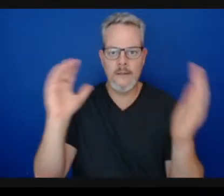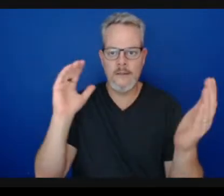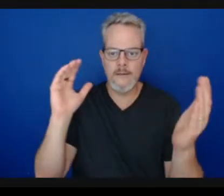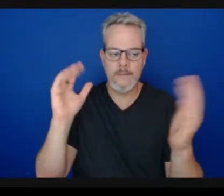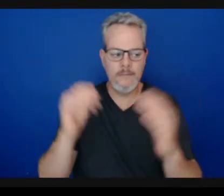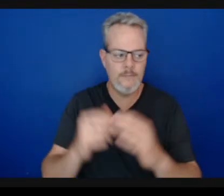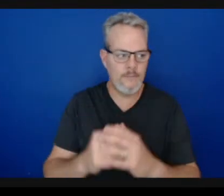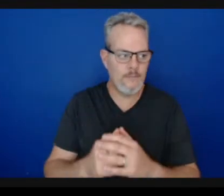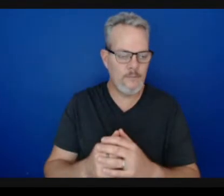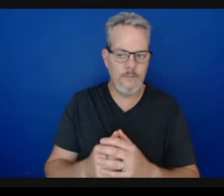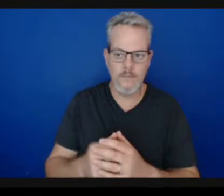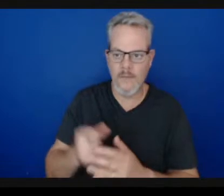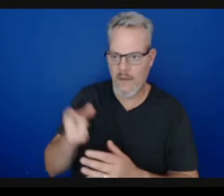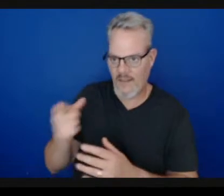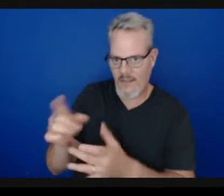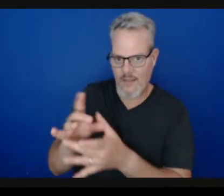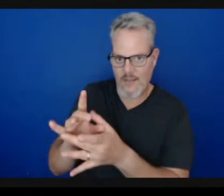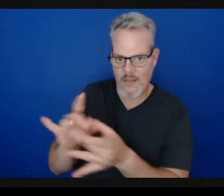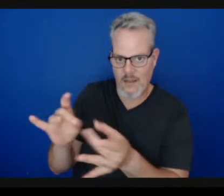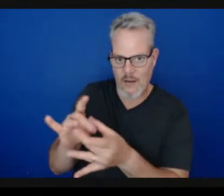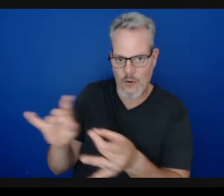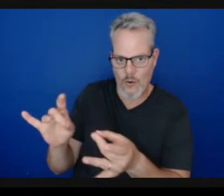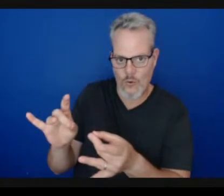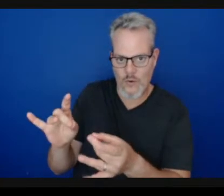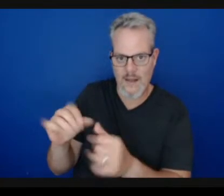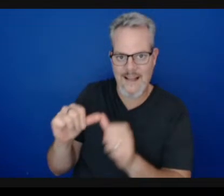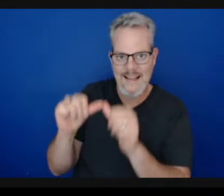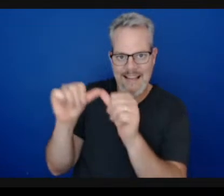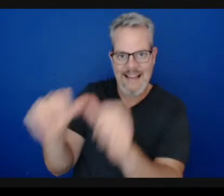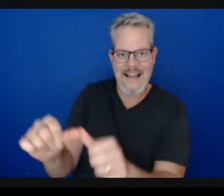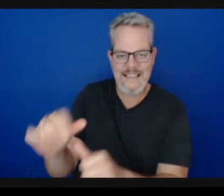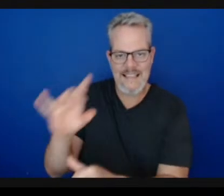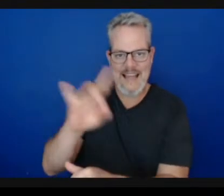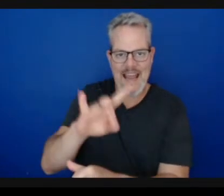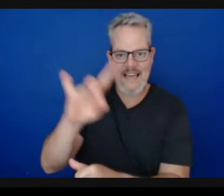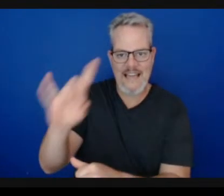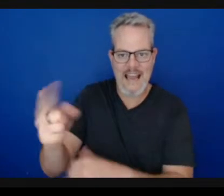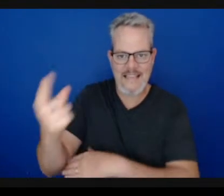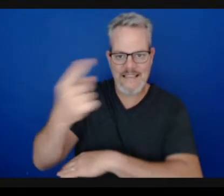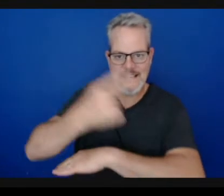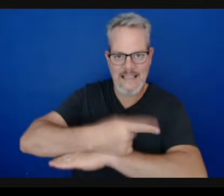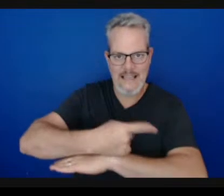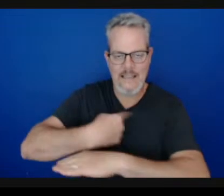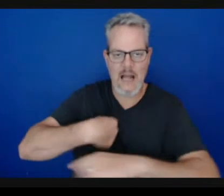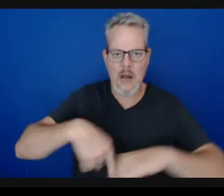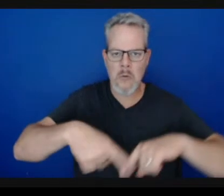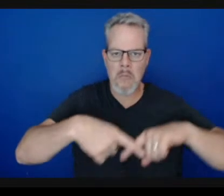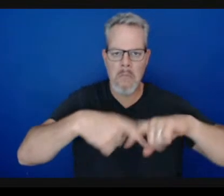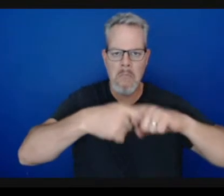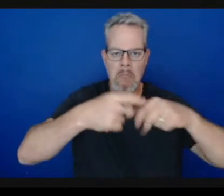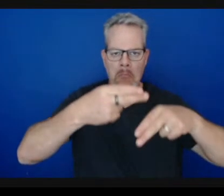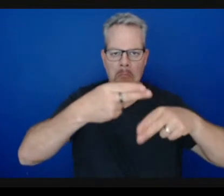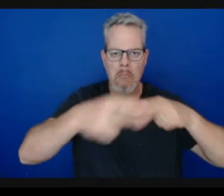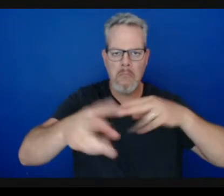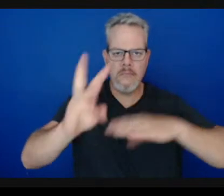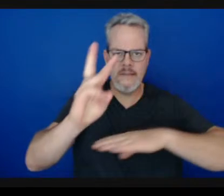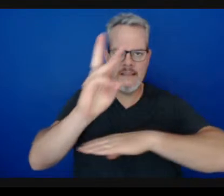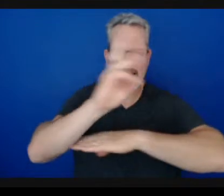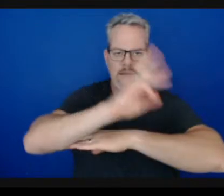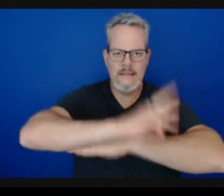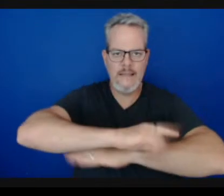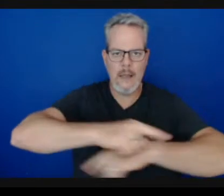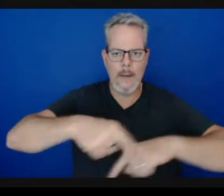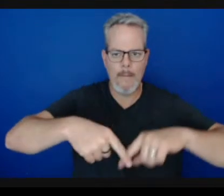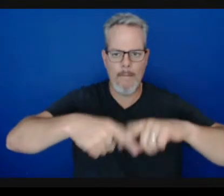So they note that in 55, the eruption lasted 88 days with a brief 6-day pause after the first week. And